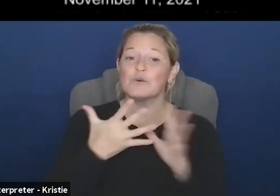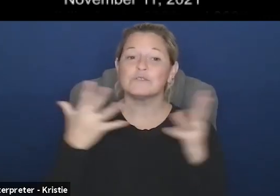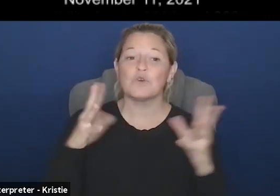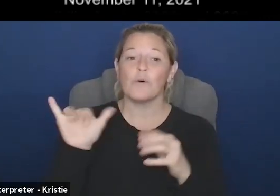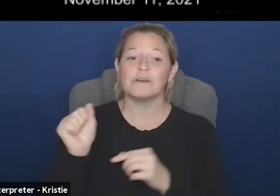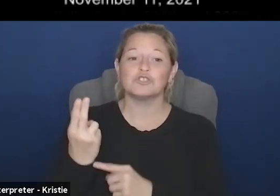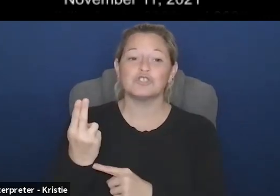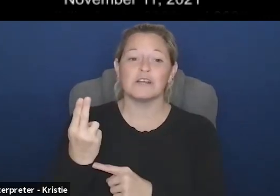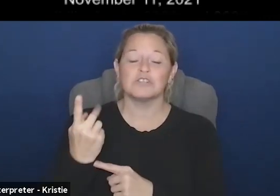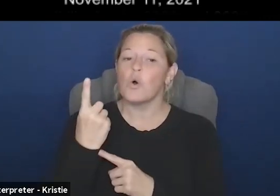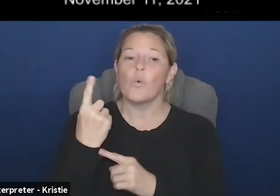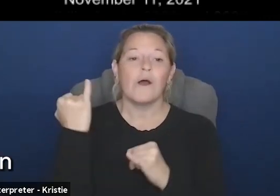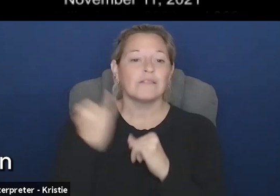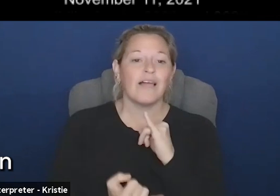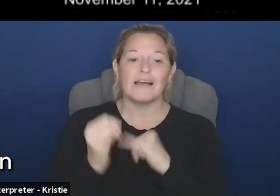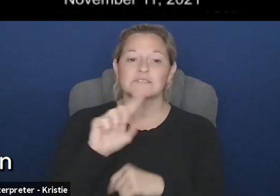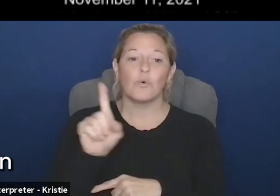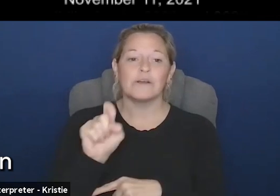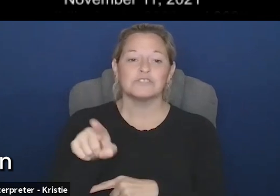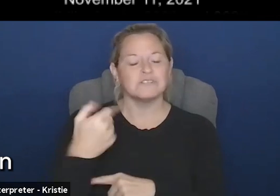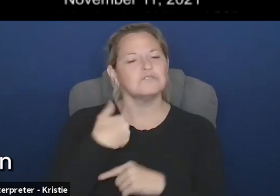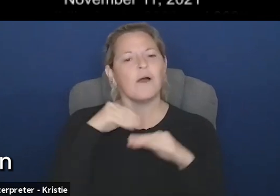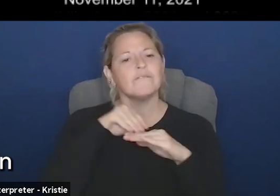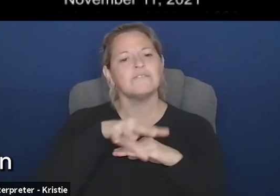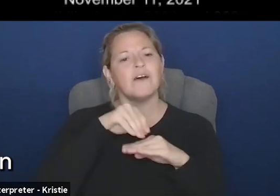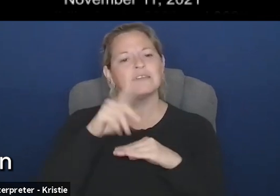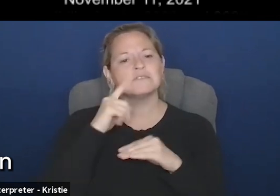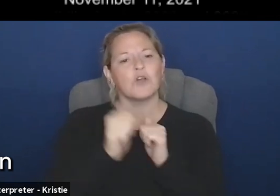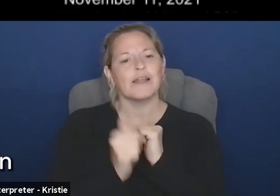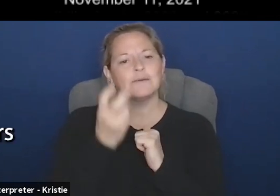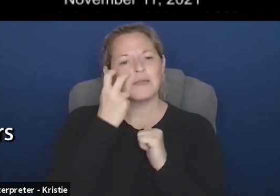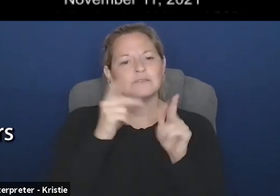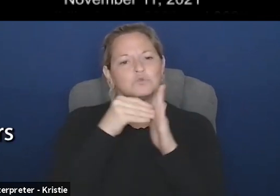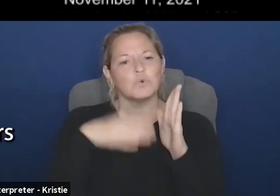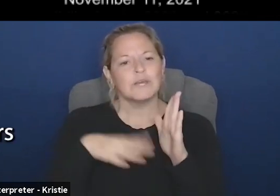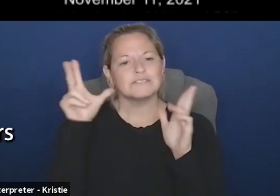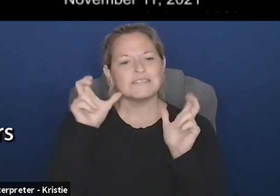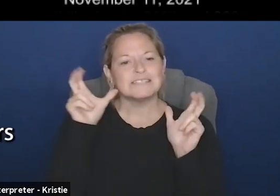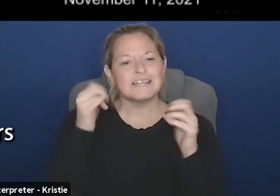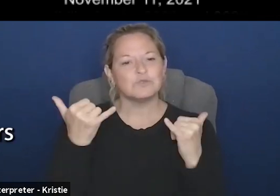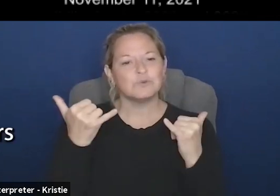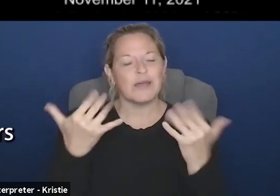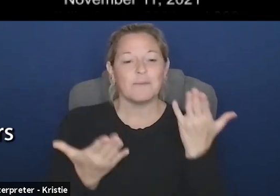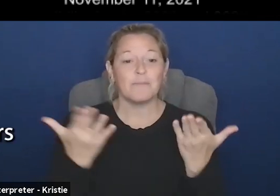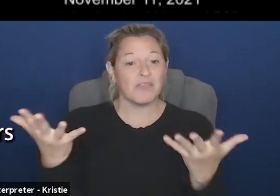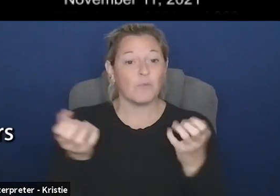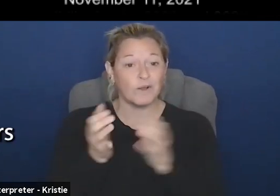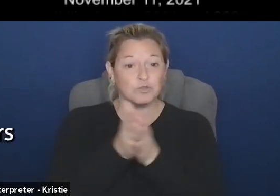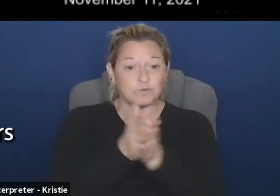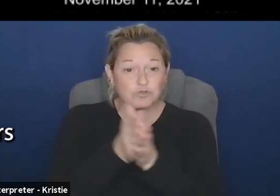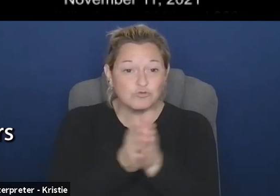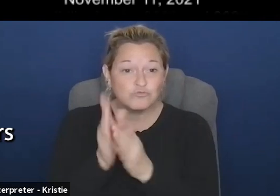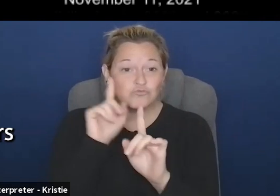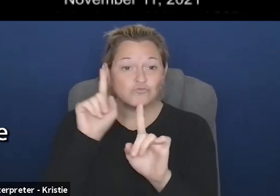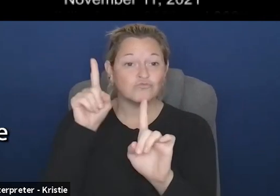one last thing to end on, do you have any advice for any of the blind students listening in today who might want to pursue careers in